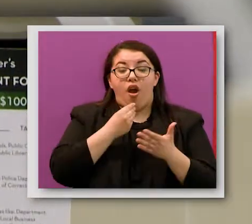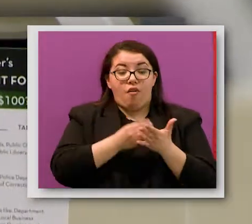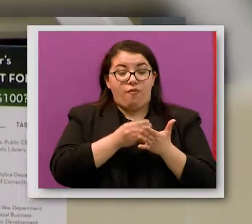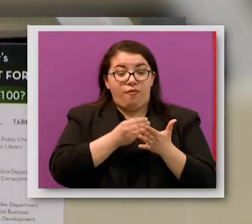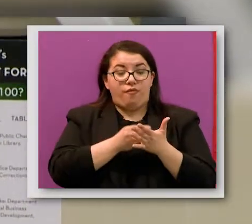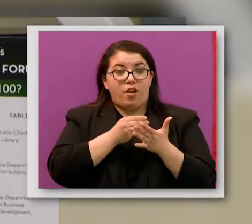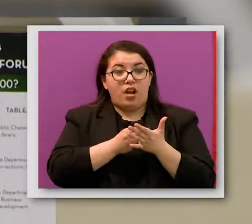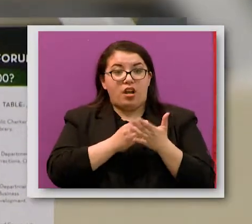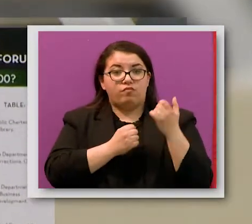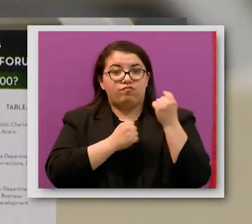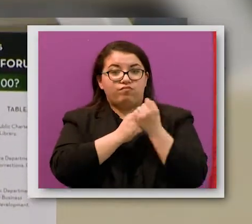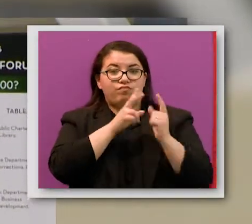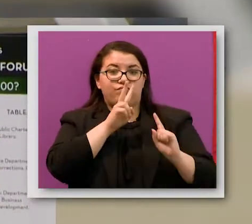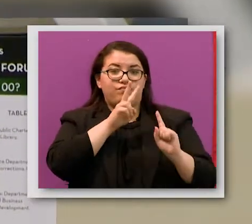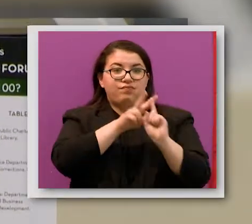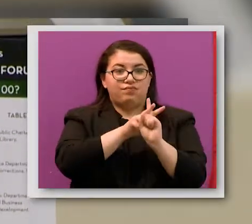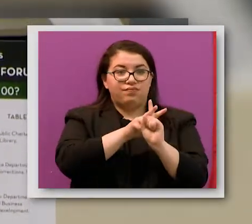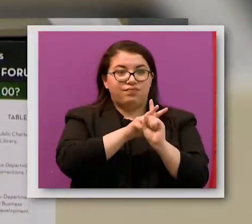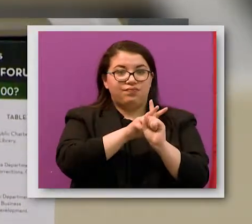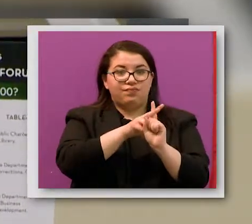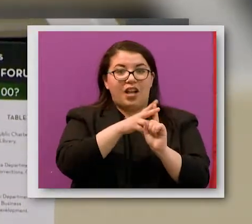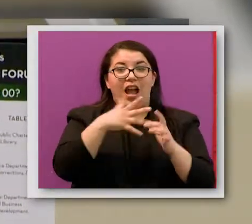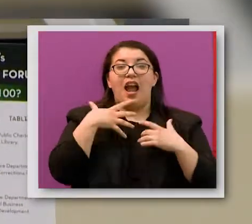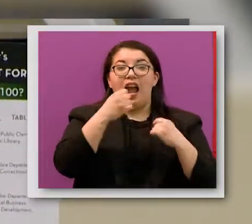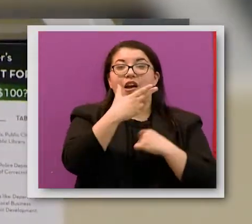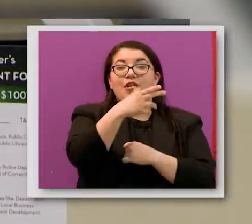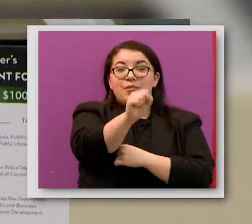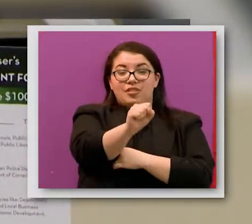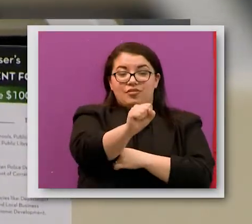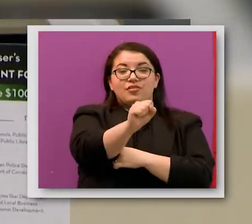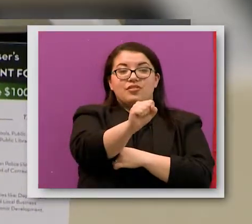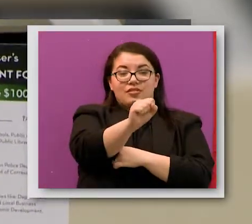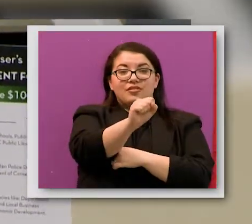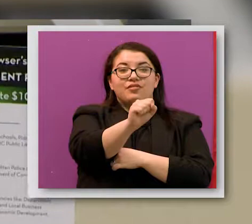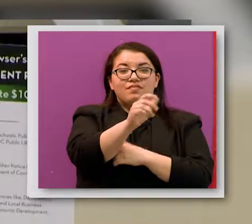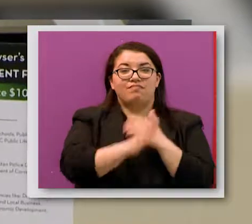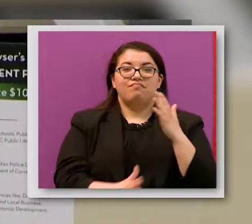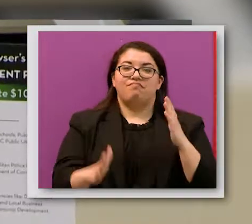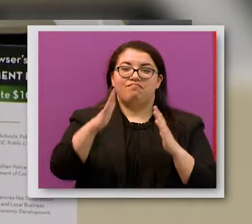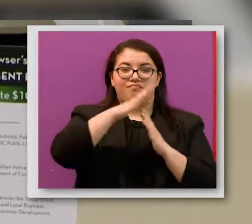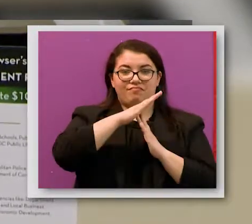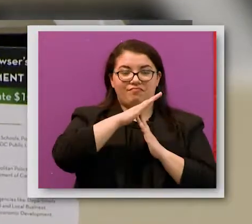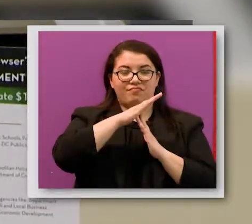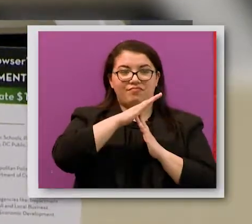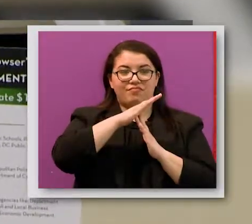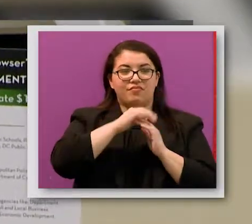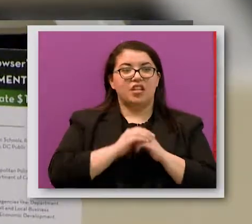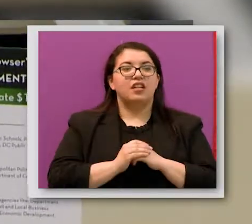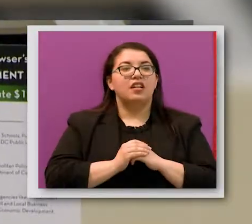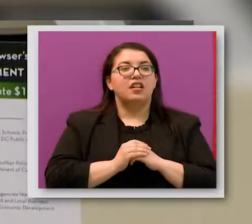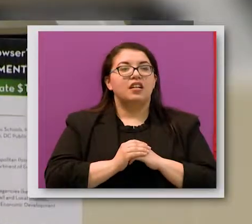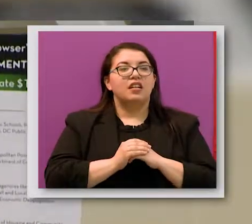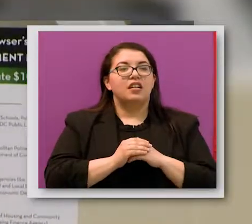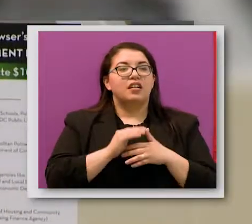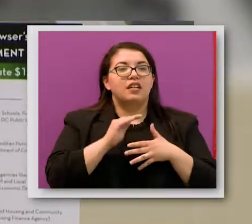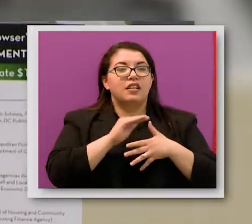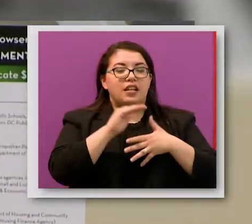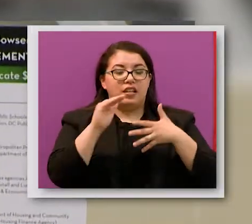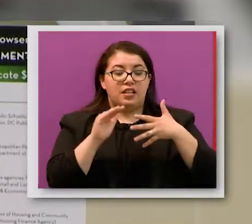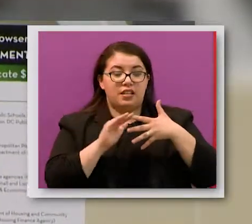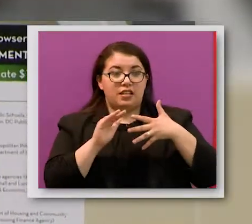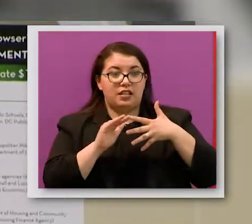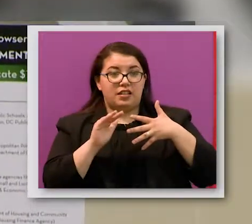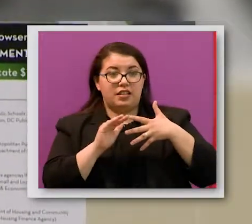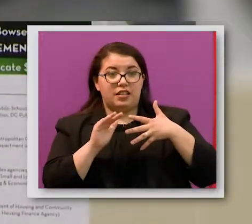which we allocated to Health and Human Services with $24. And then our next one,